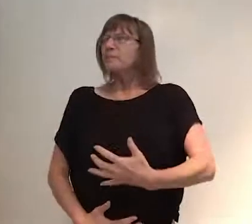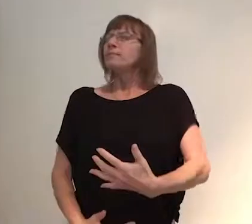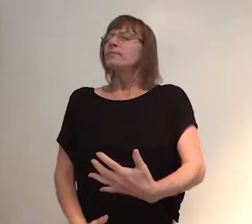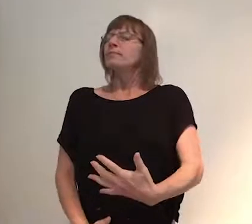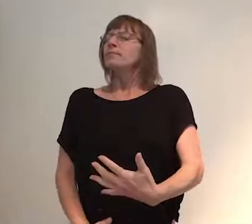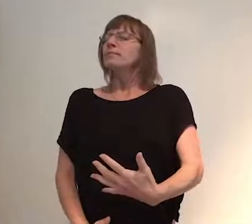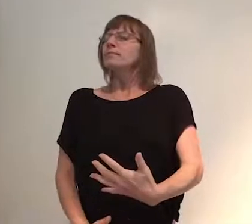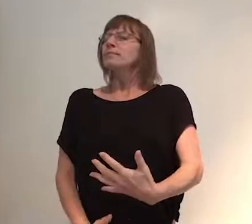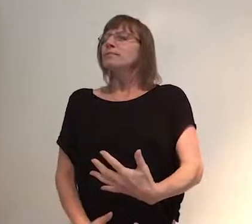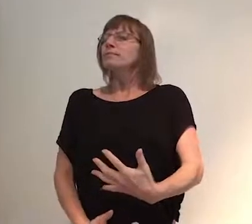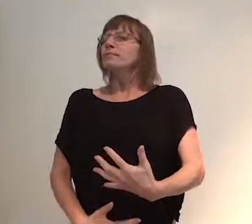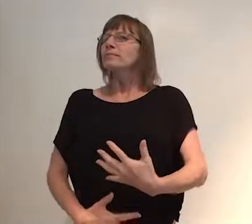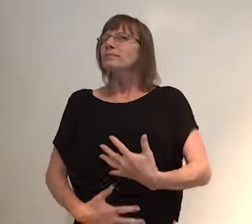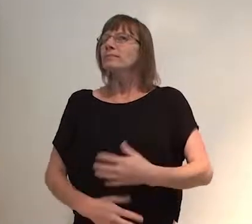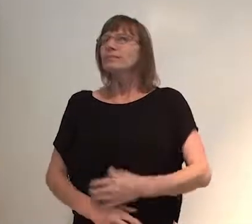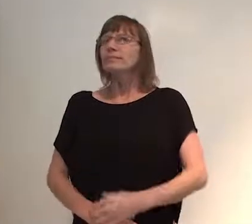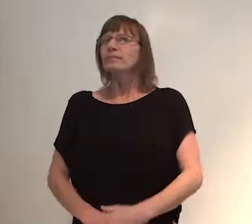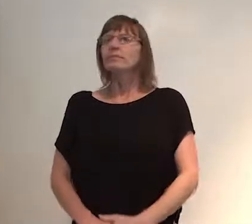Inhaling.